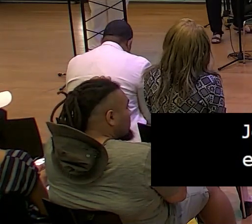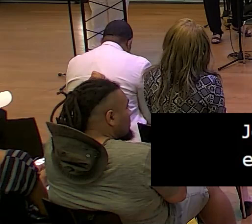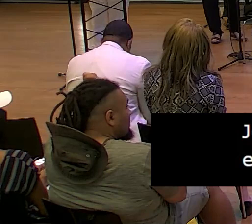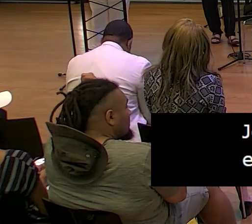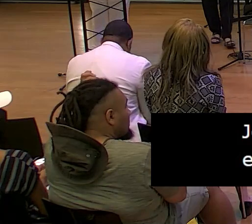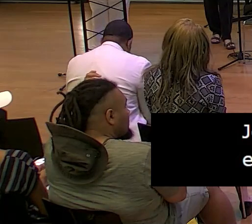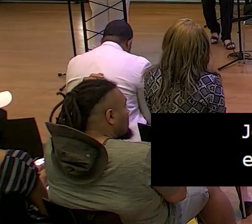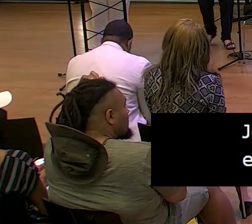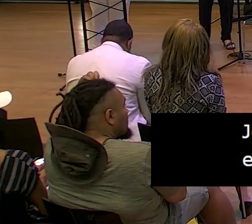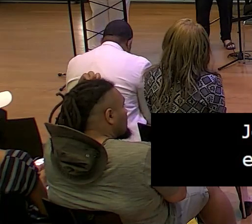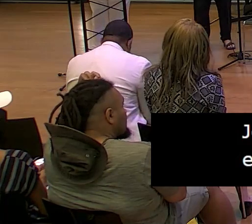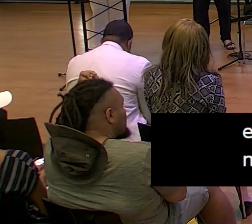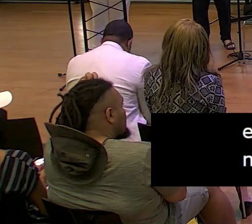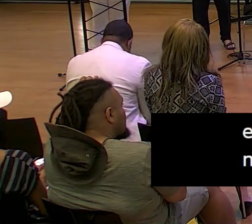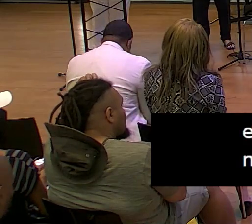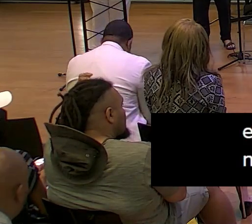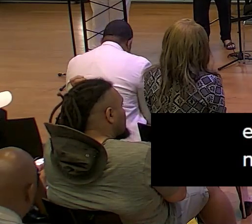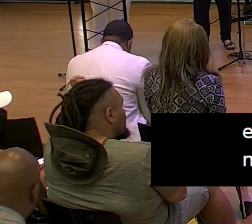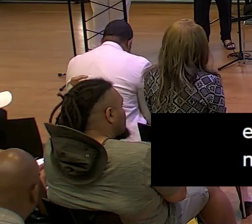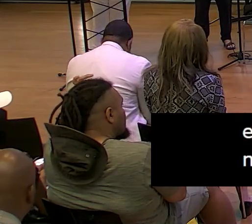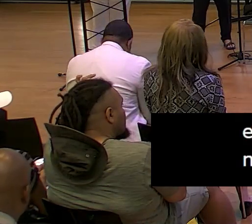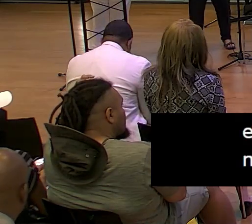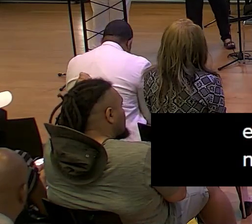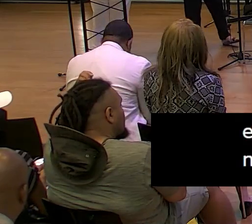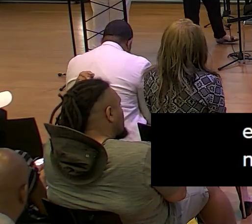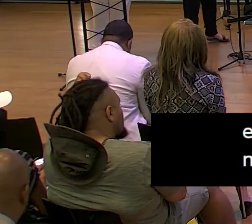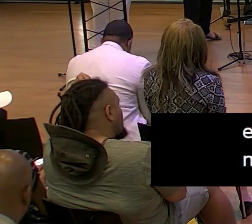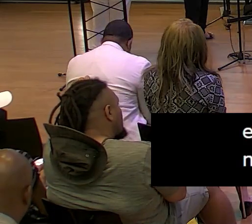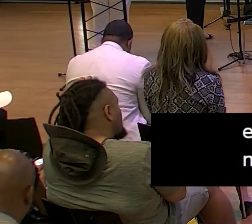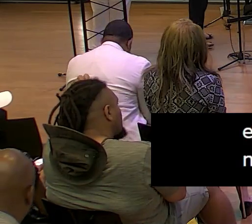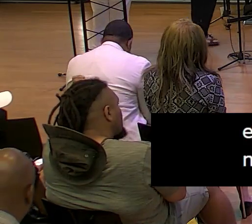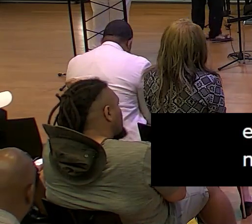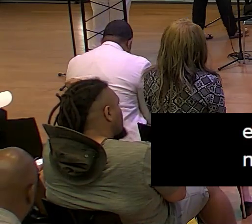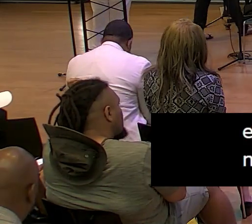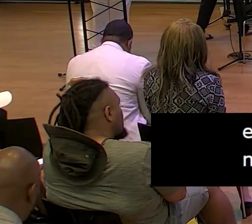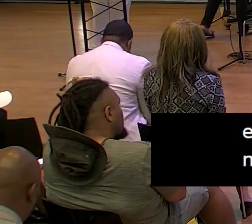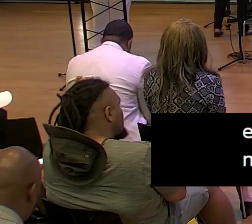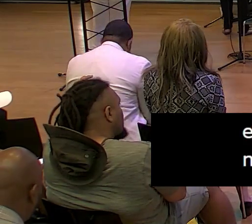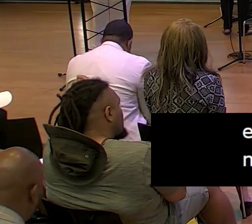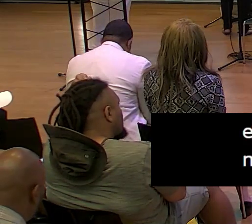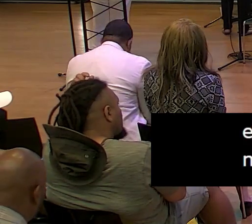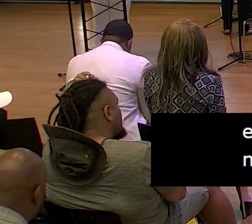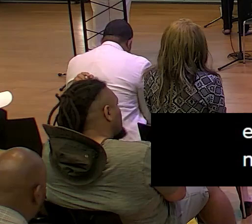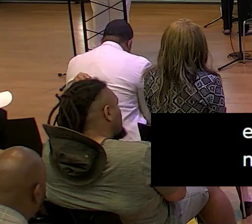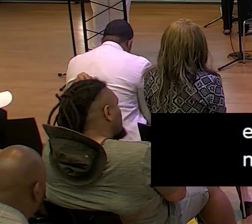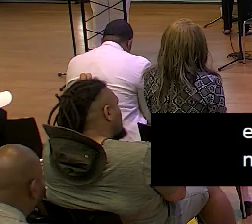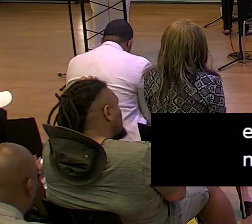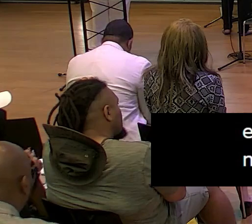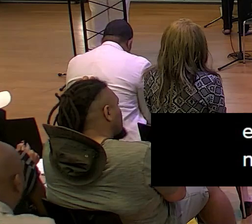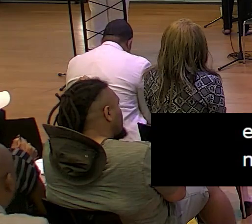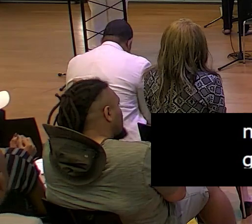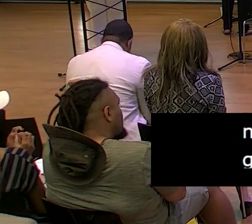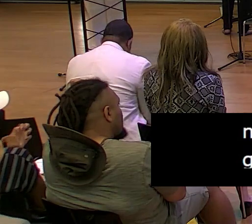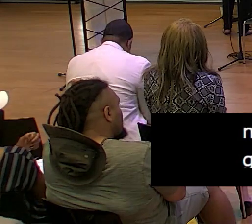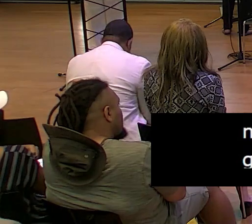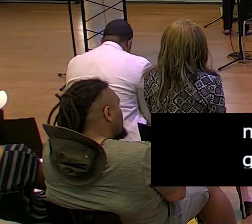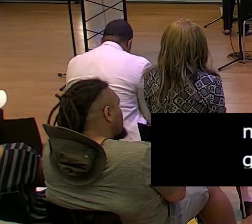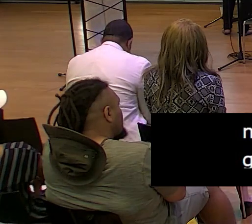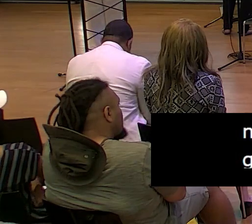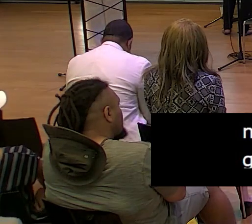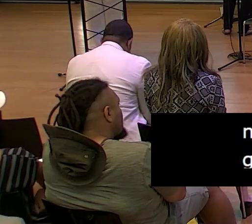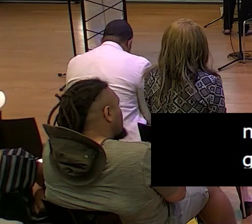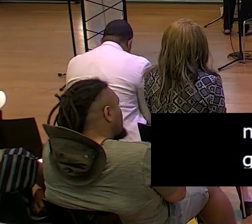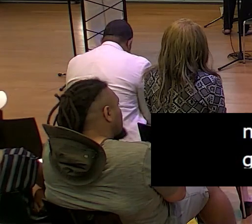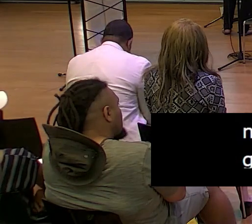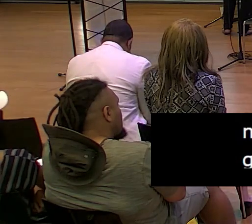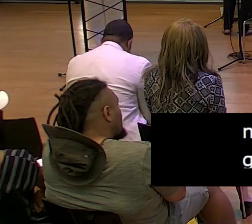you who are doing so much great work in New York. So this is a big deal. For me,